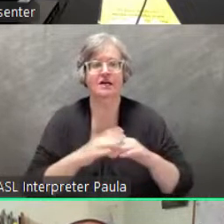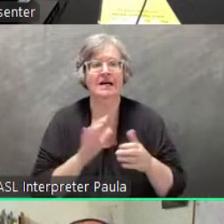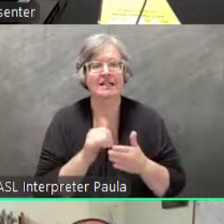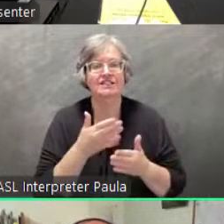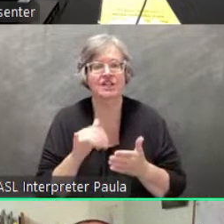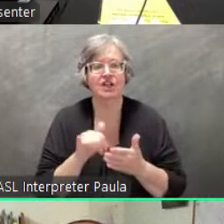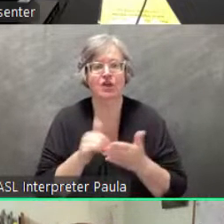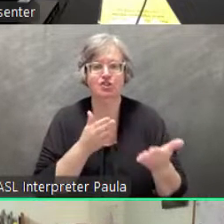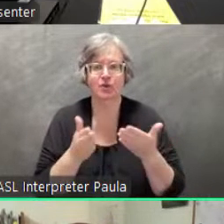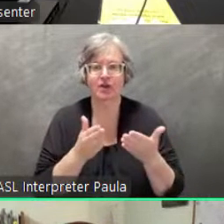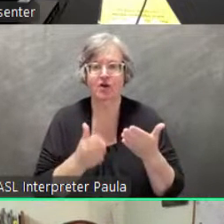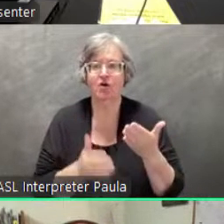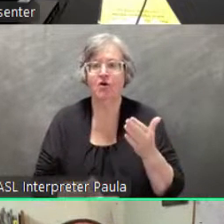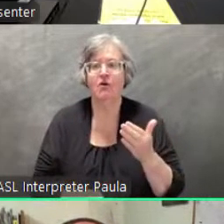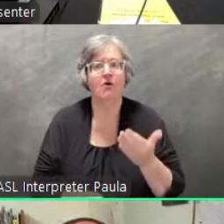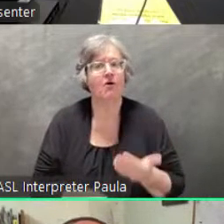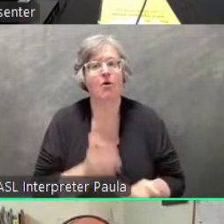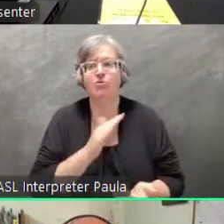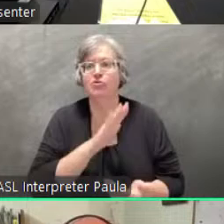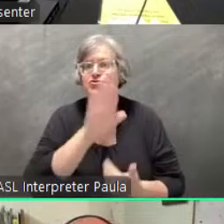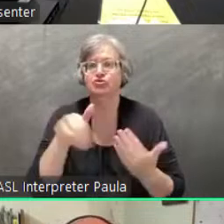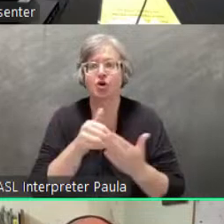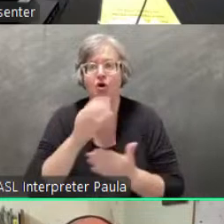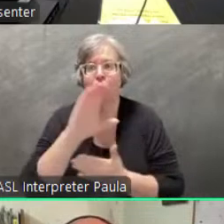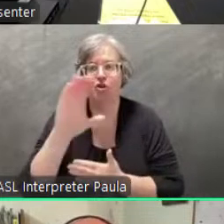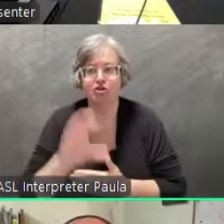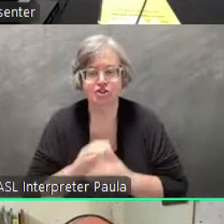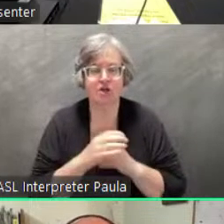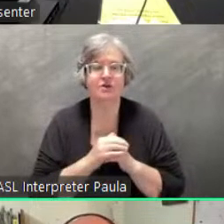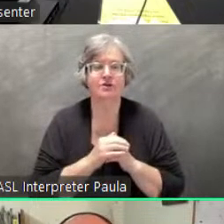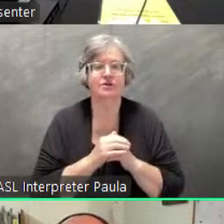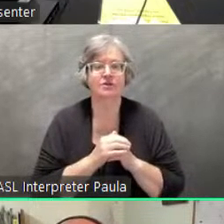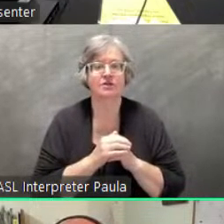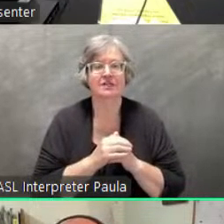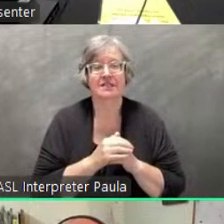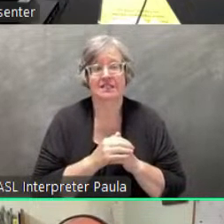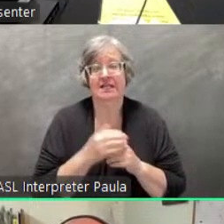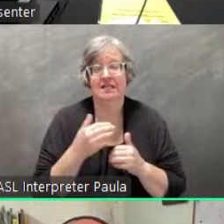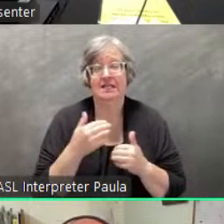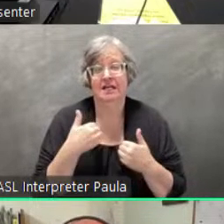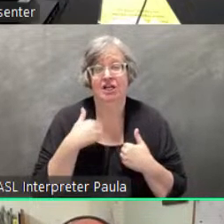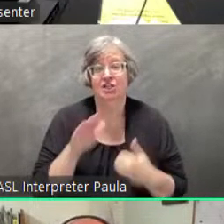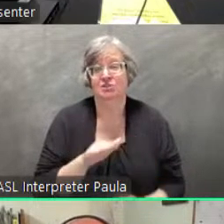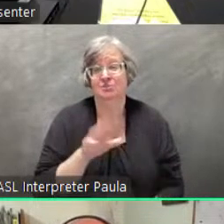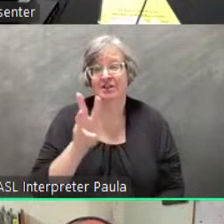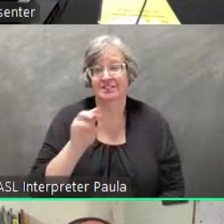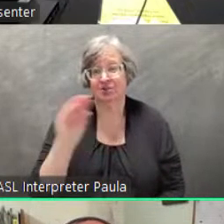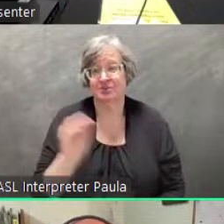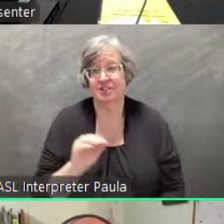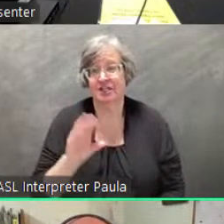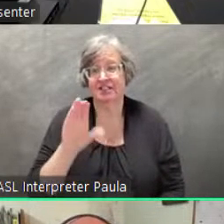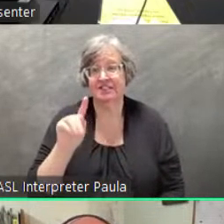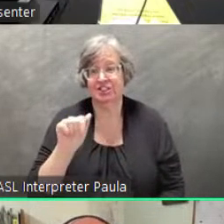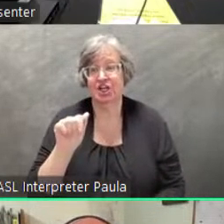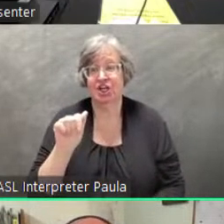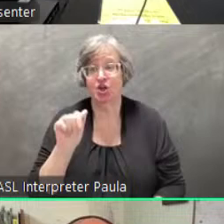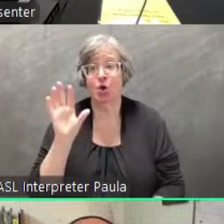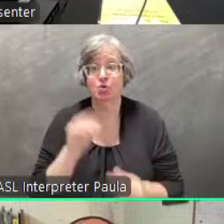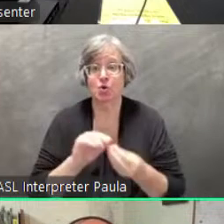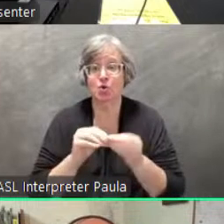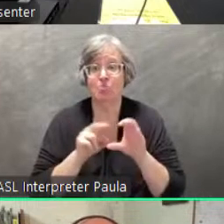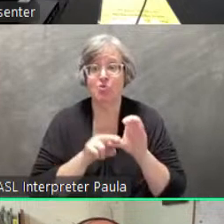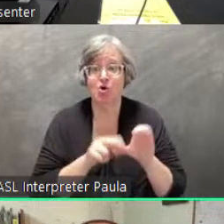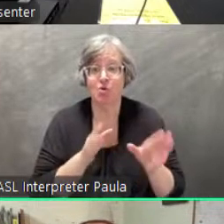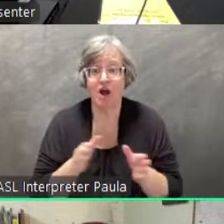that serves virtually all of Chicago and carries about 60% of CTA's total ridership.